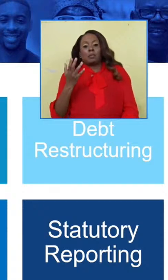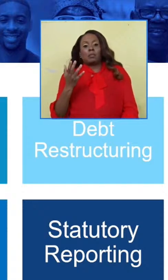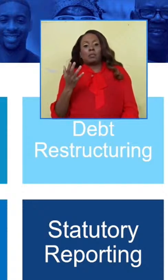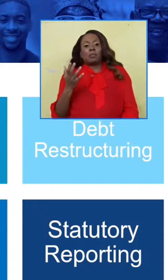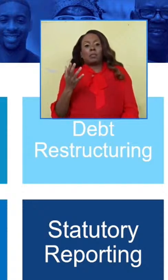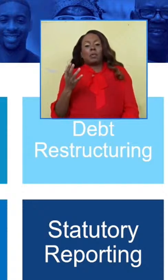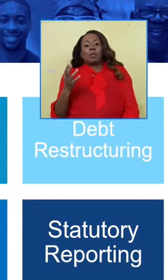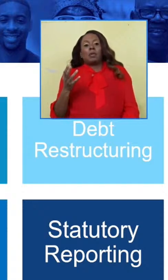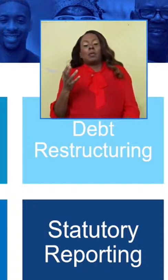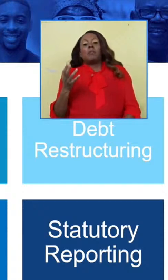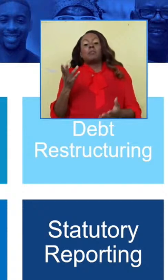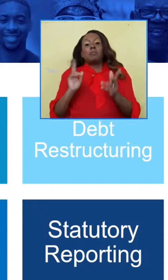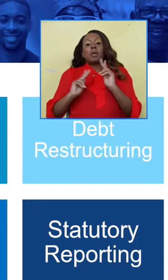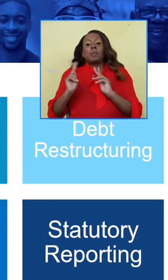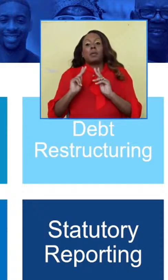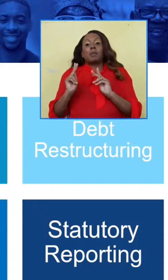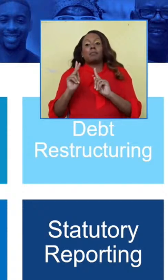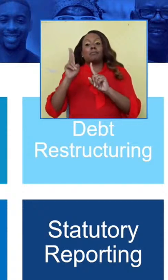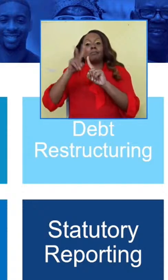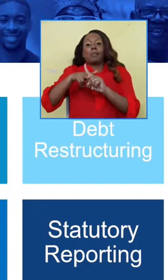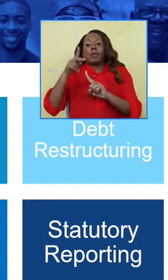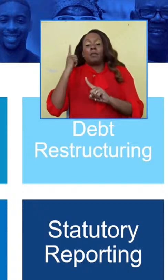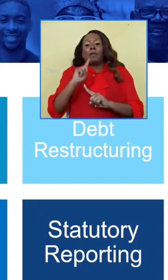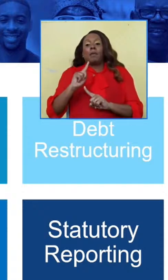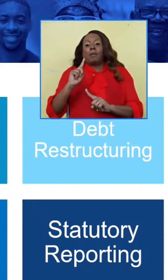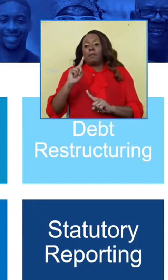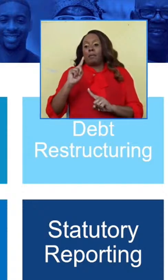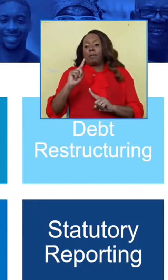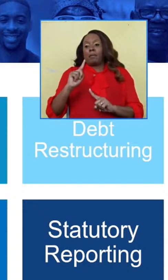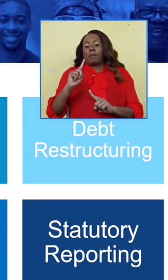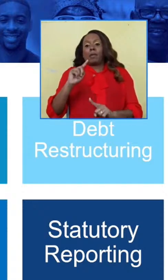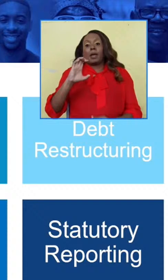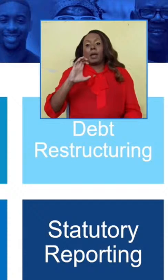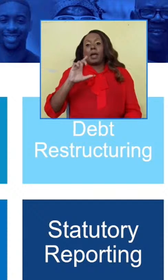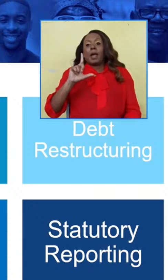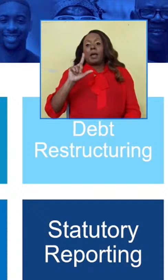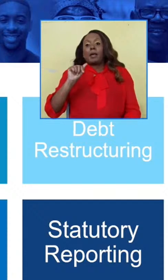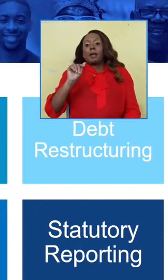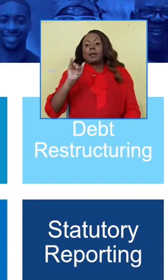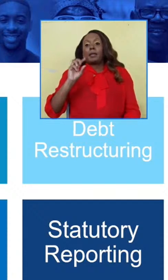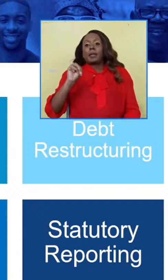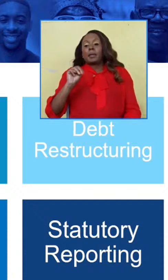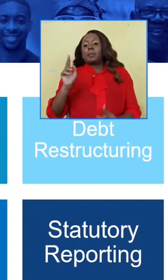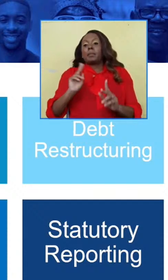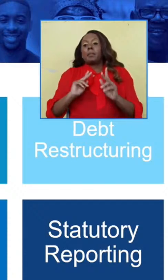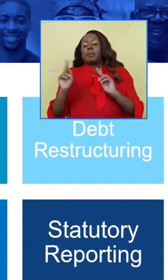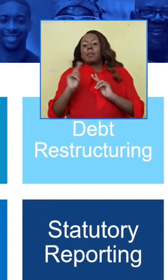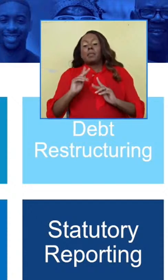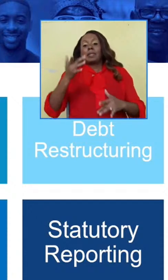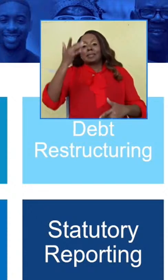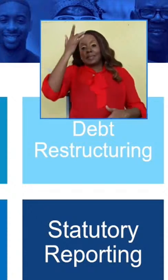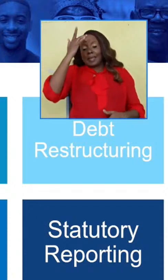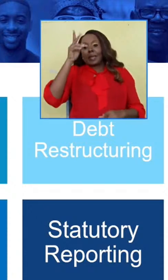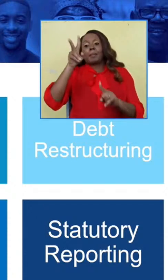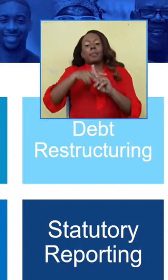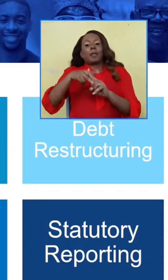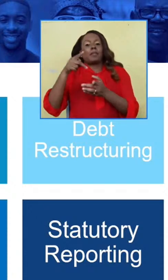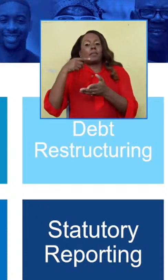pay claims, unemployment, sickness, maternity. We've heard the stories. And more importantly, we're